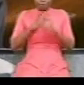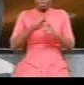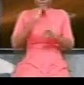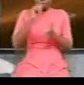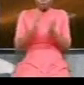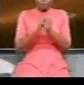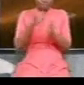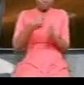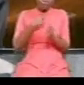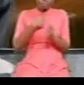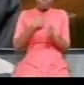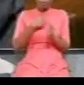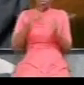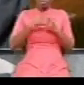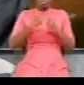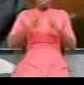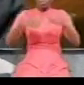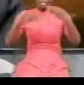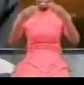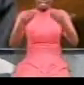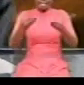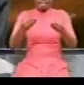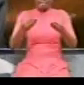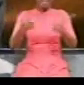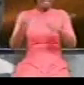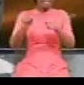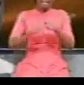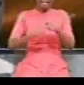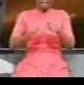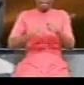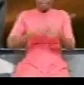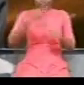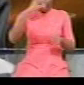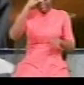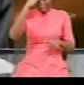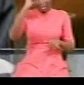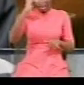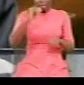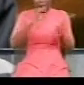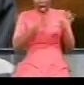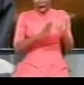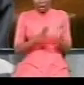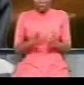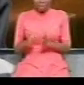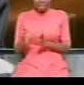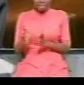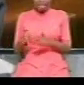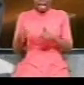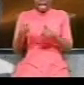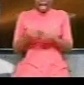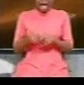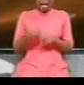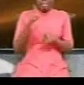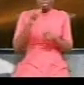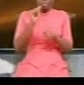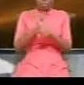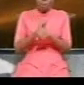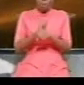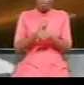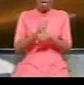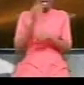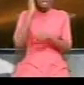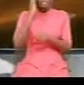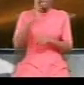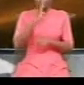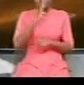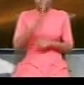me, to give every man according as his work